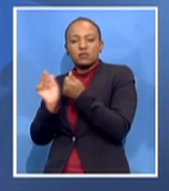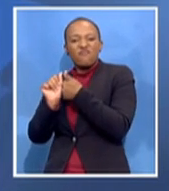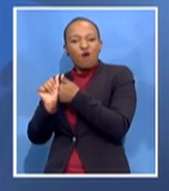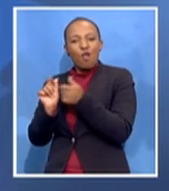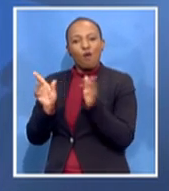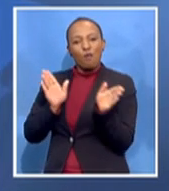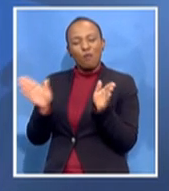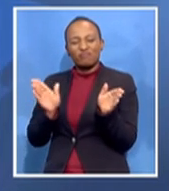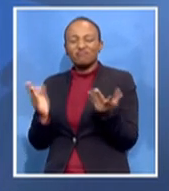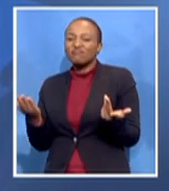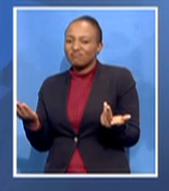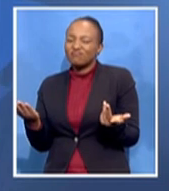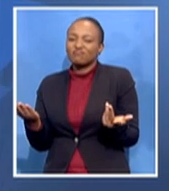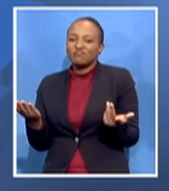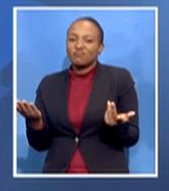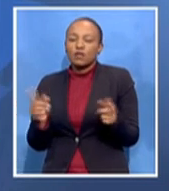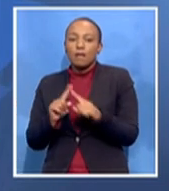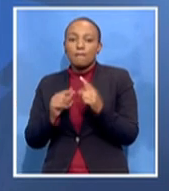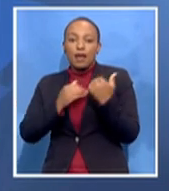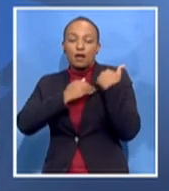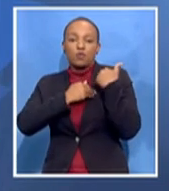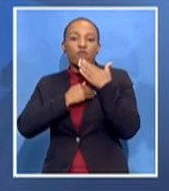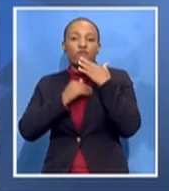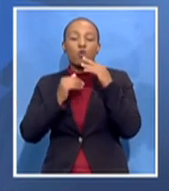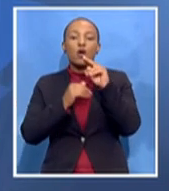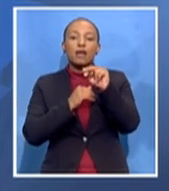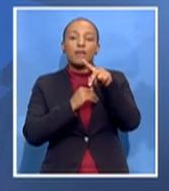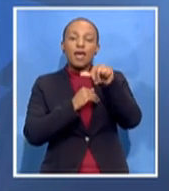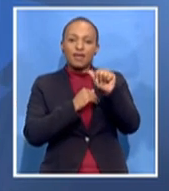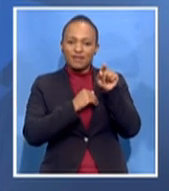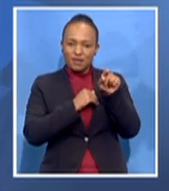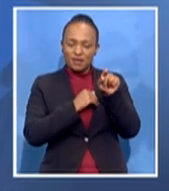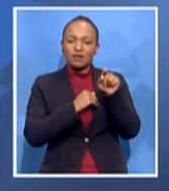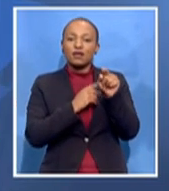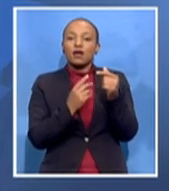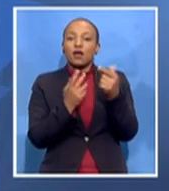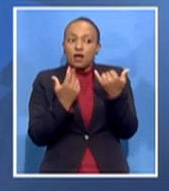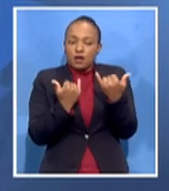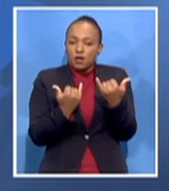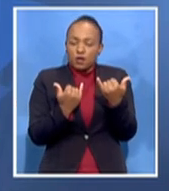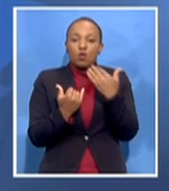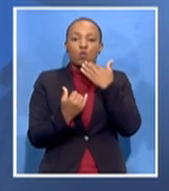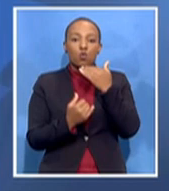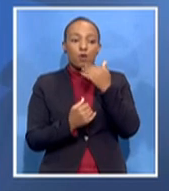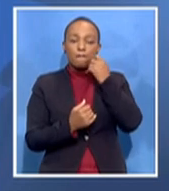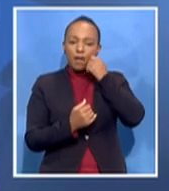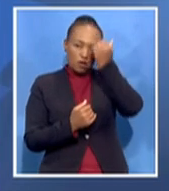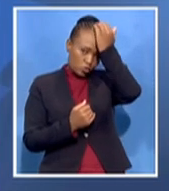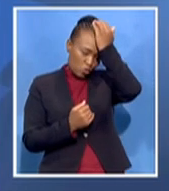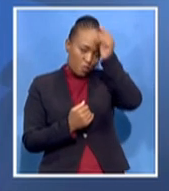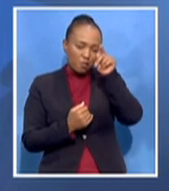the National Prosecuting Authority is that Mr. Zuma should be brought to trial as soon as